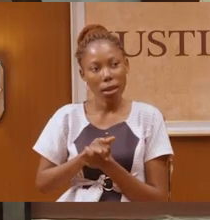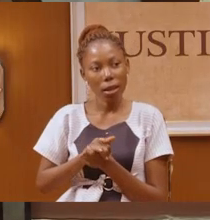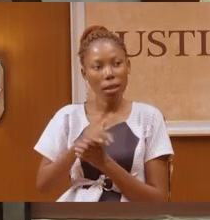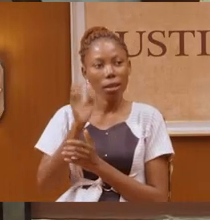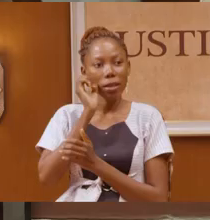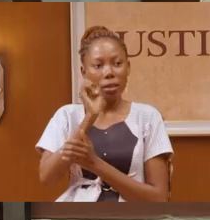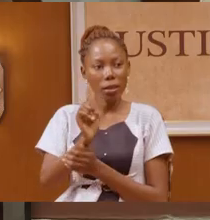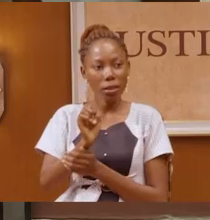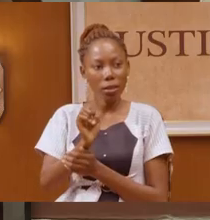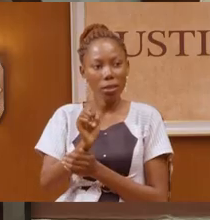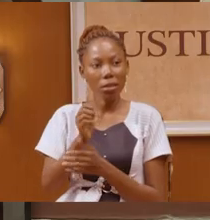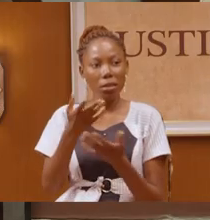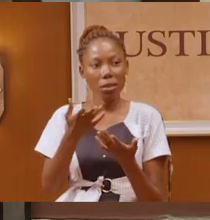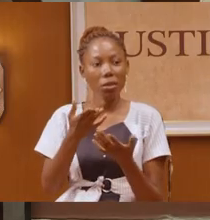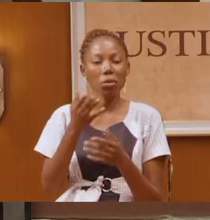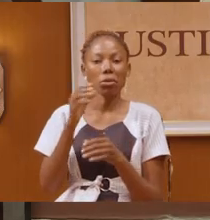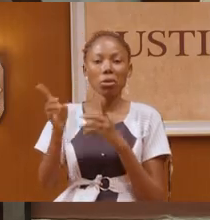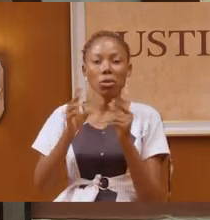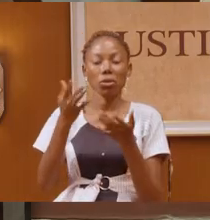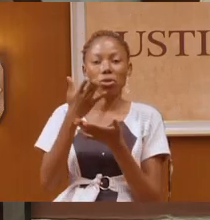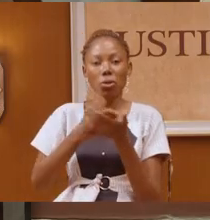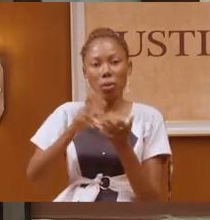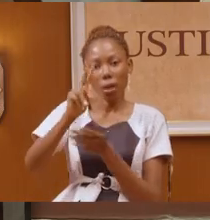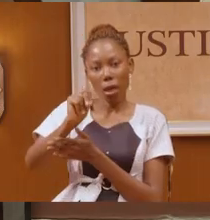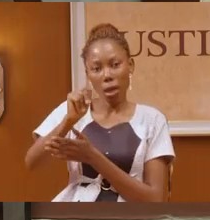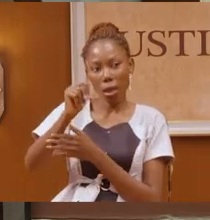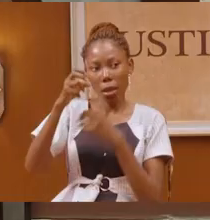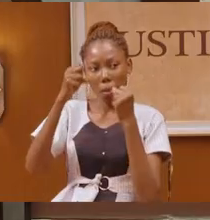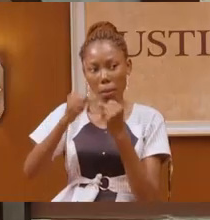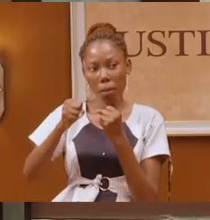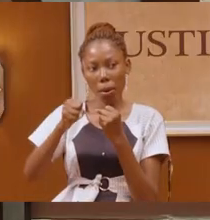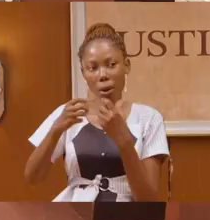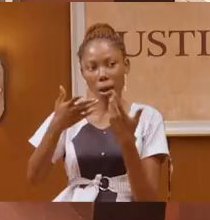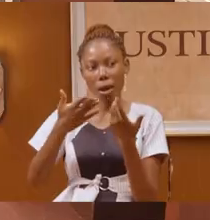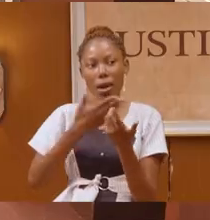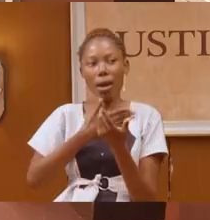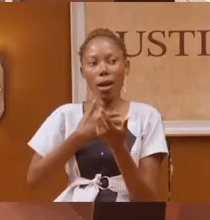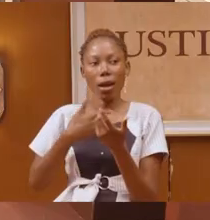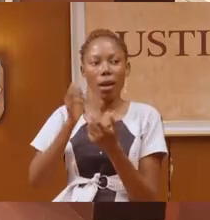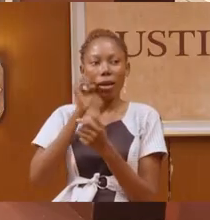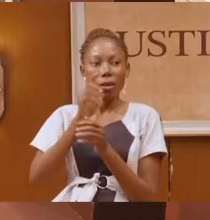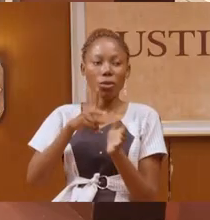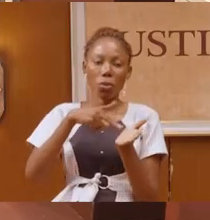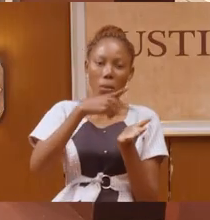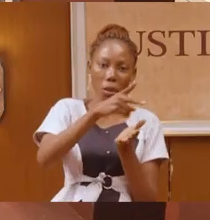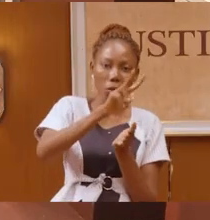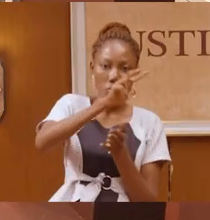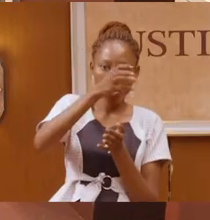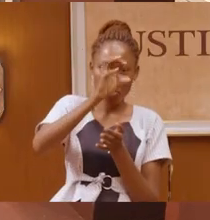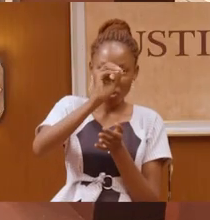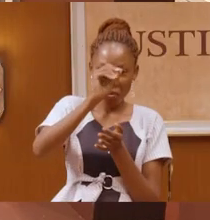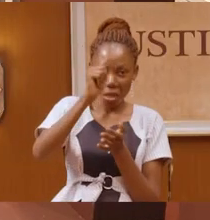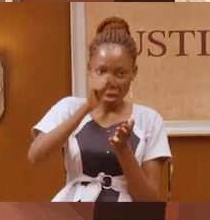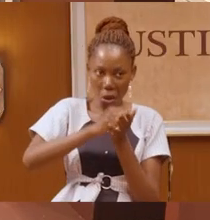she eventually took part in a government empowerment program in which she was paid 250,000 naira.